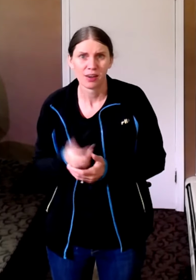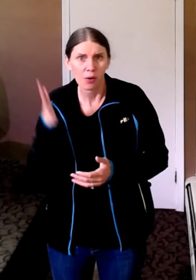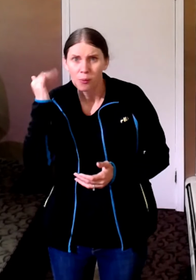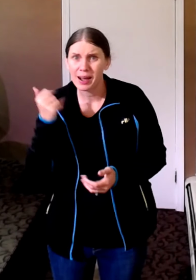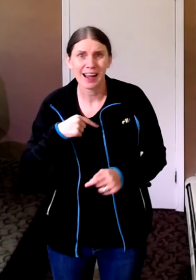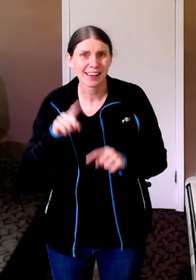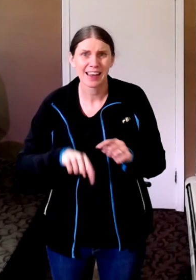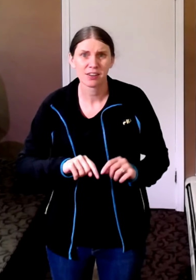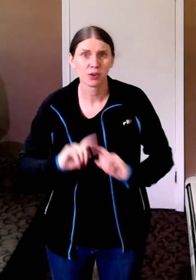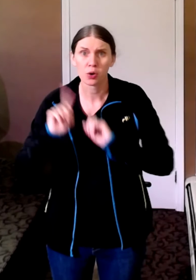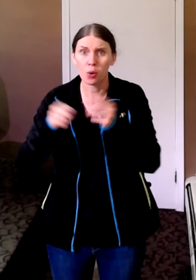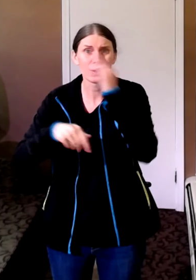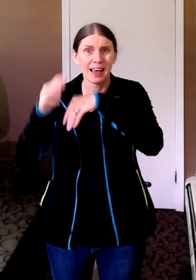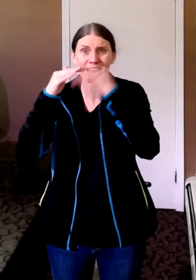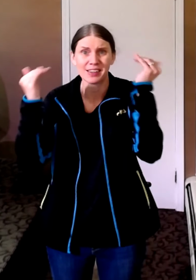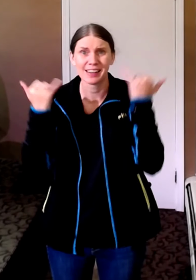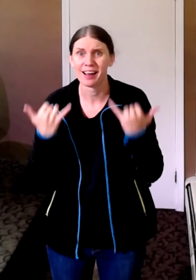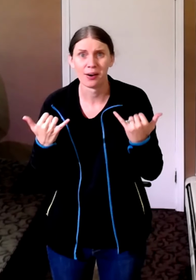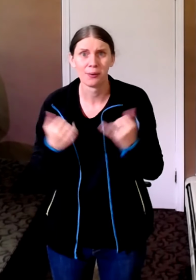Why can't I already be in heaven?